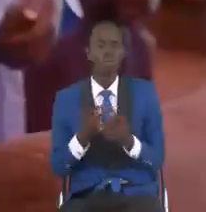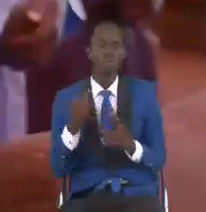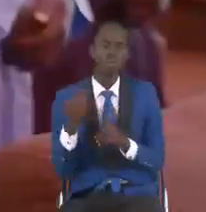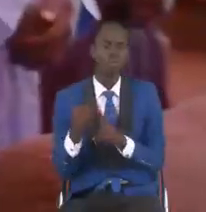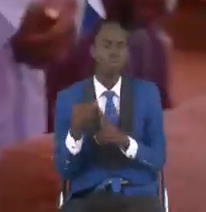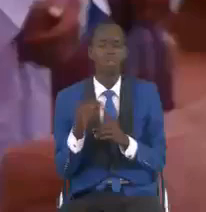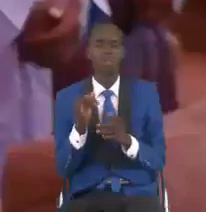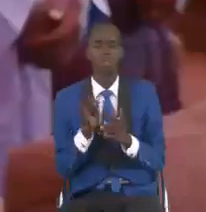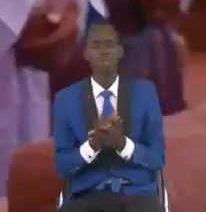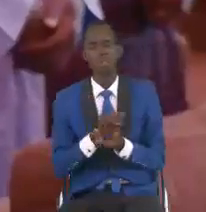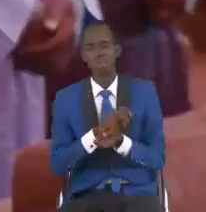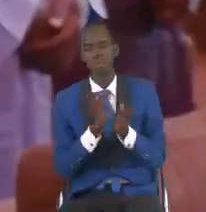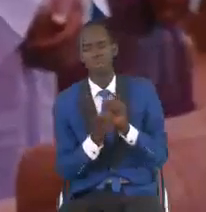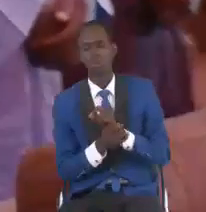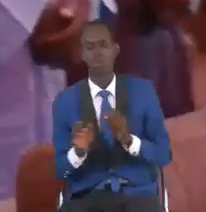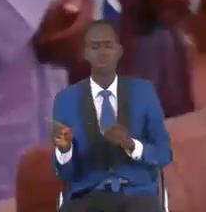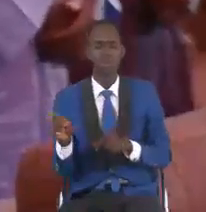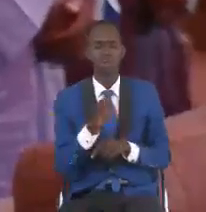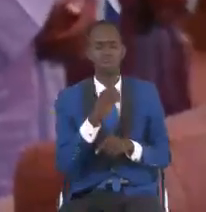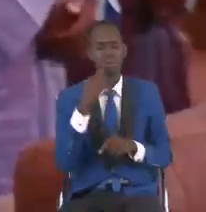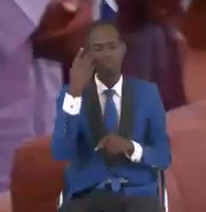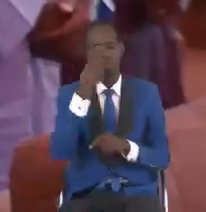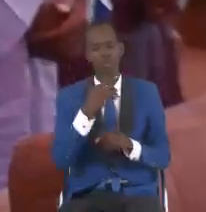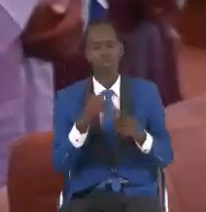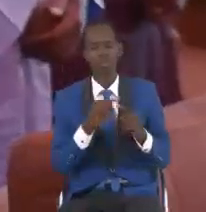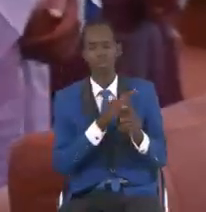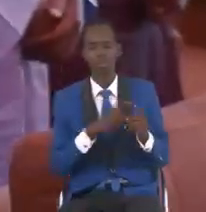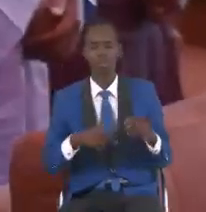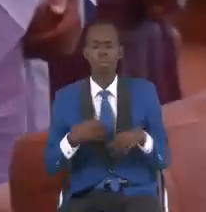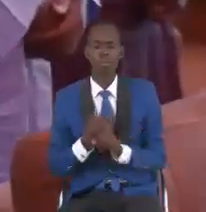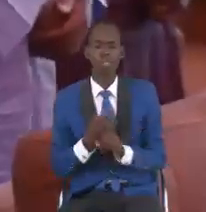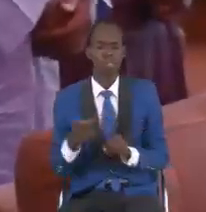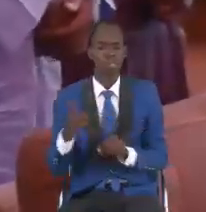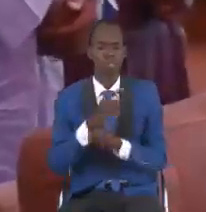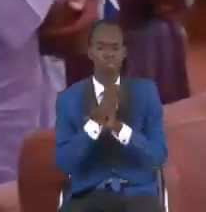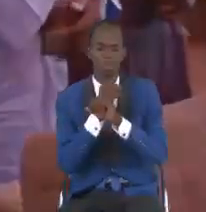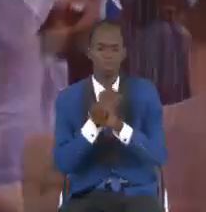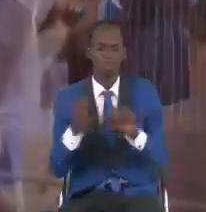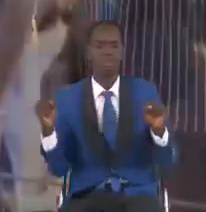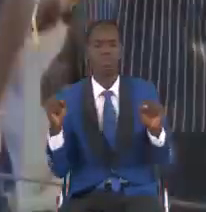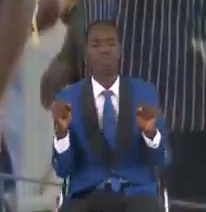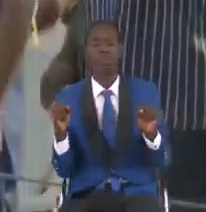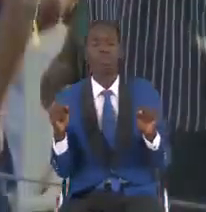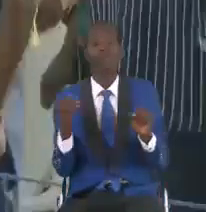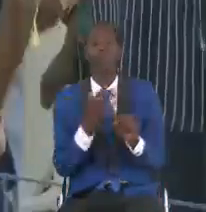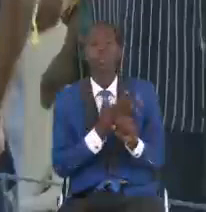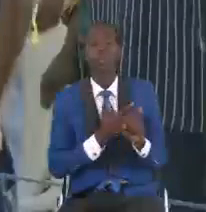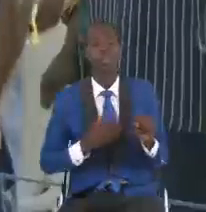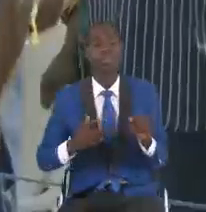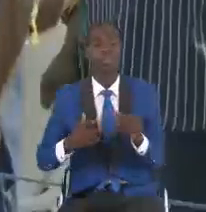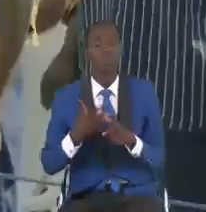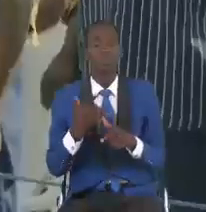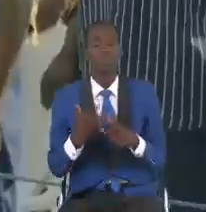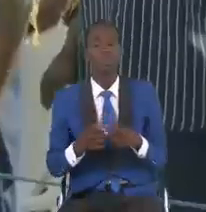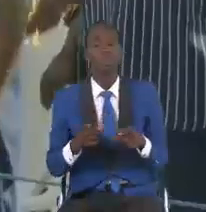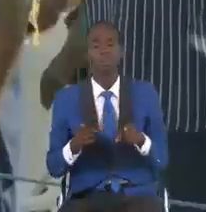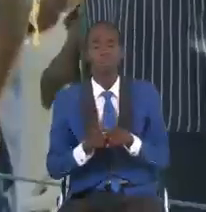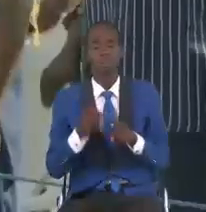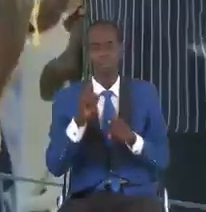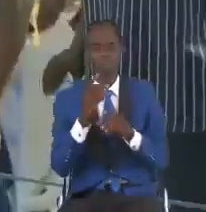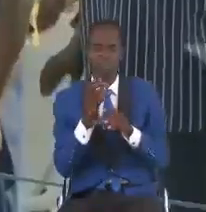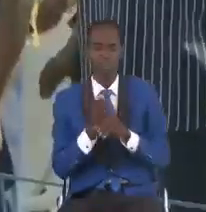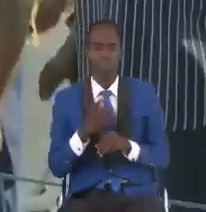their faces to the Lord and get them saved. And then, as you possess the